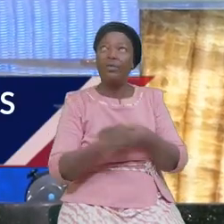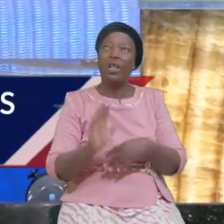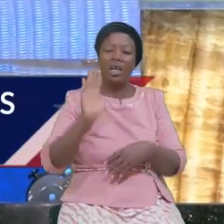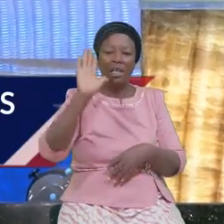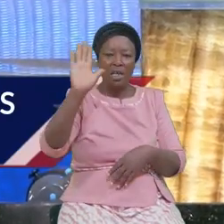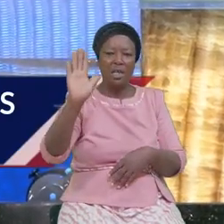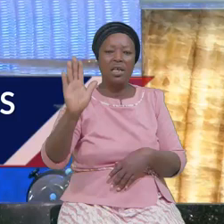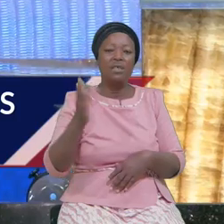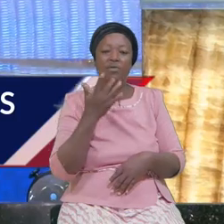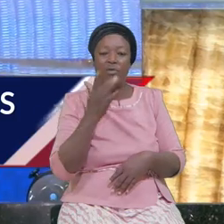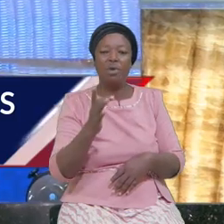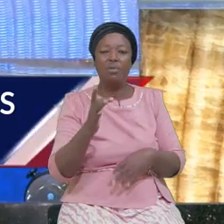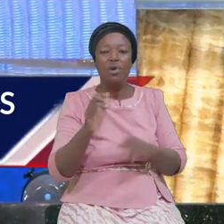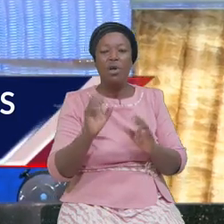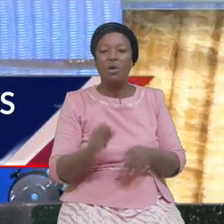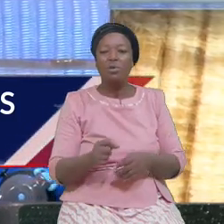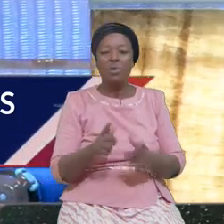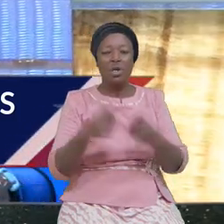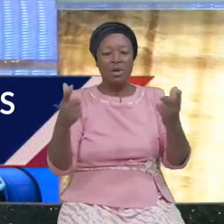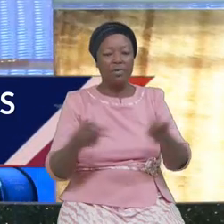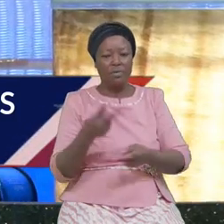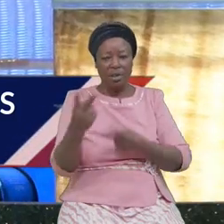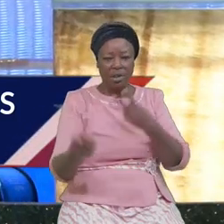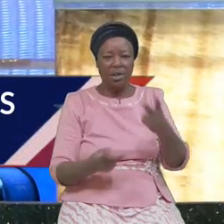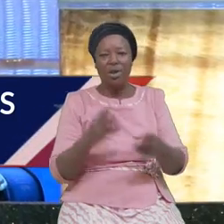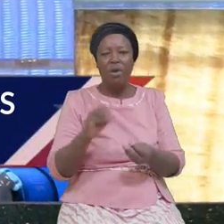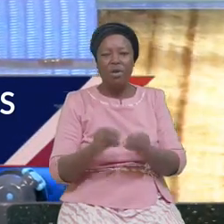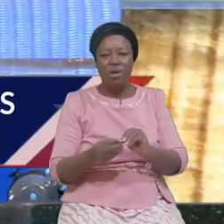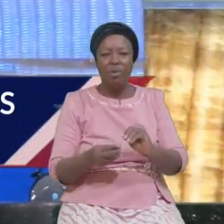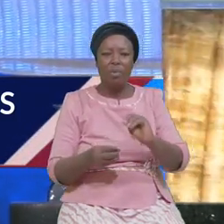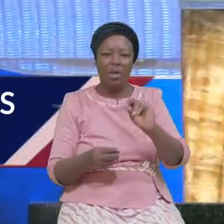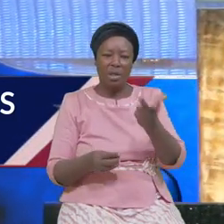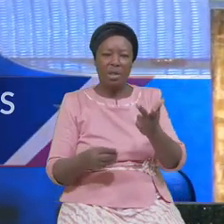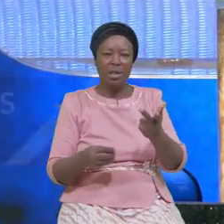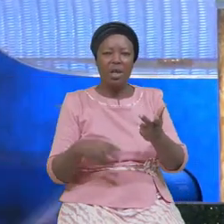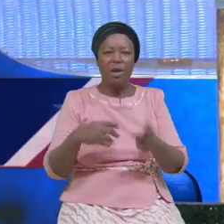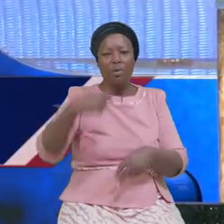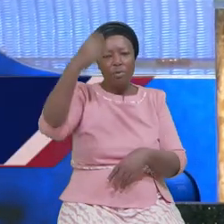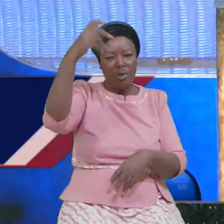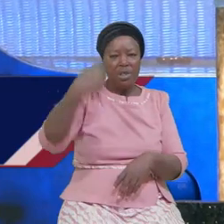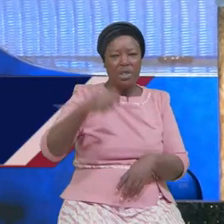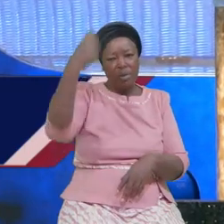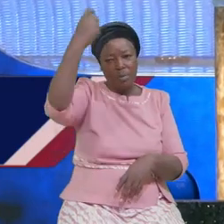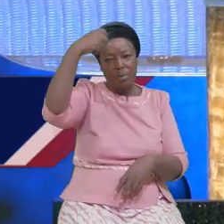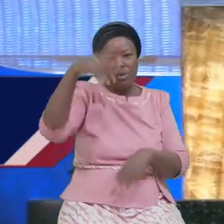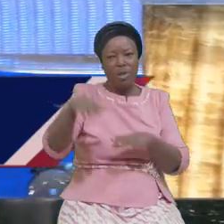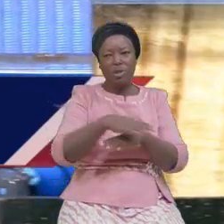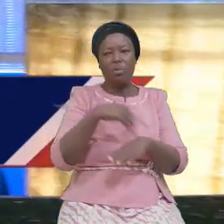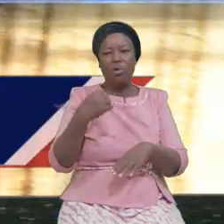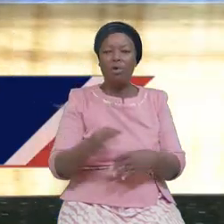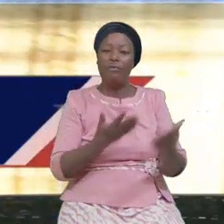favorable, great visitation. Number three, the wisdom of waiting for